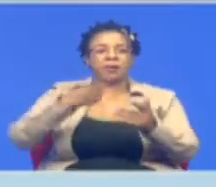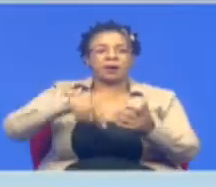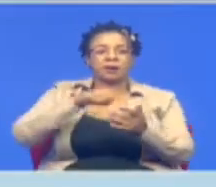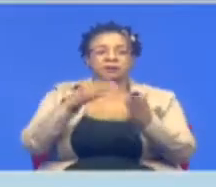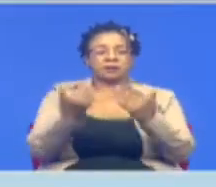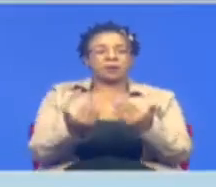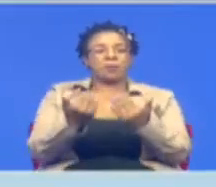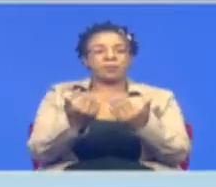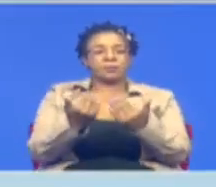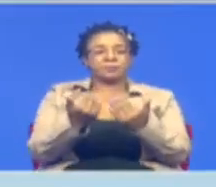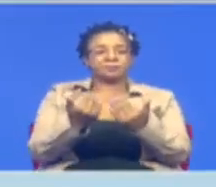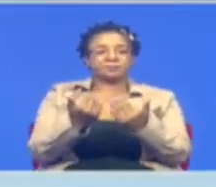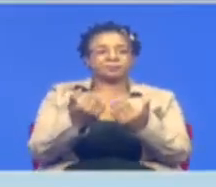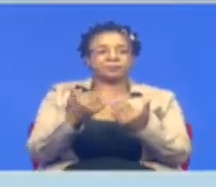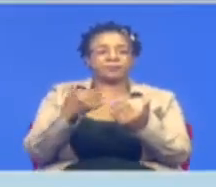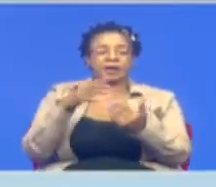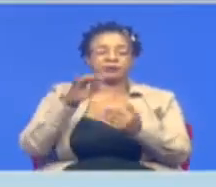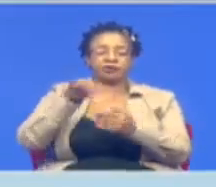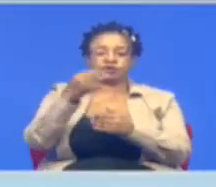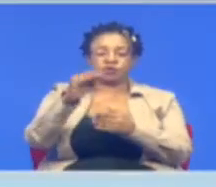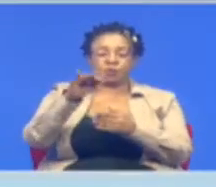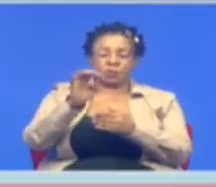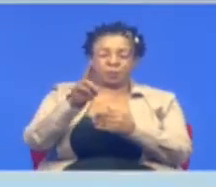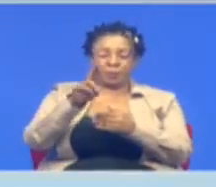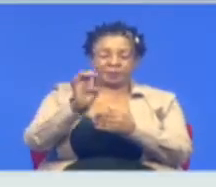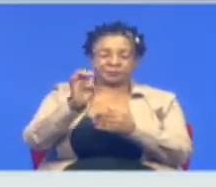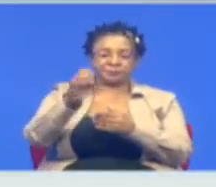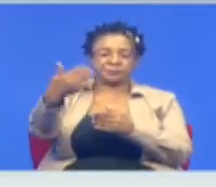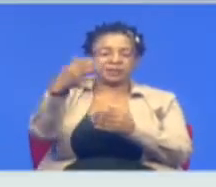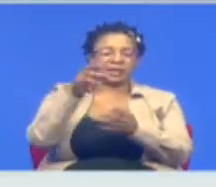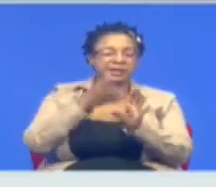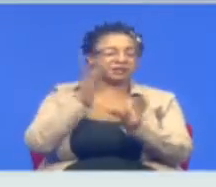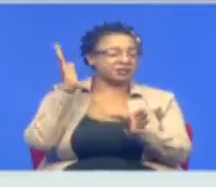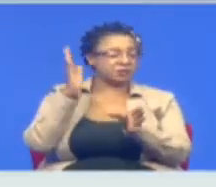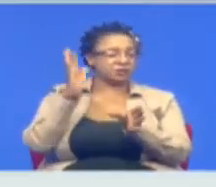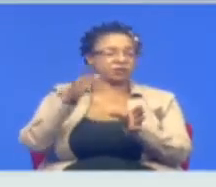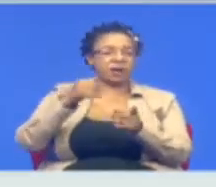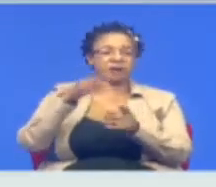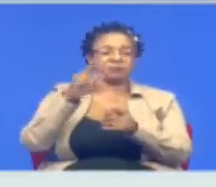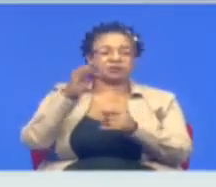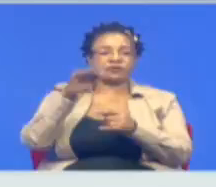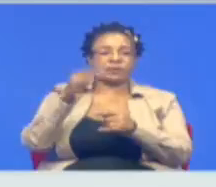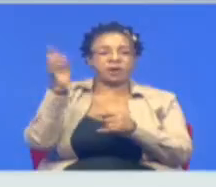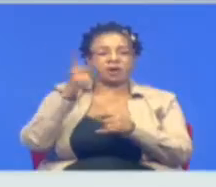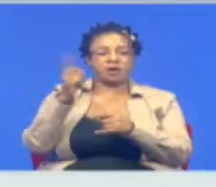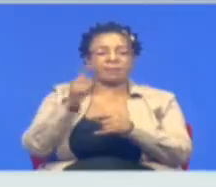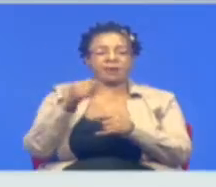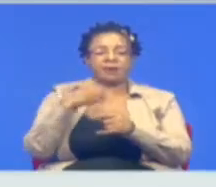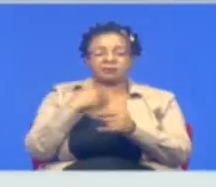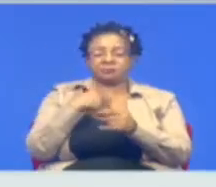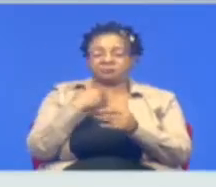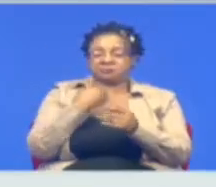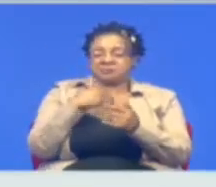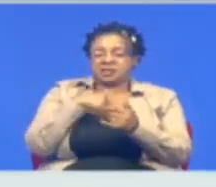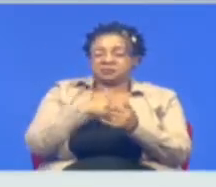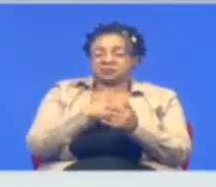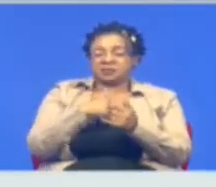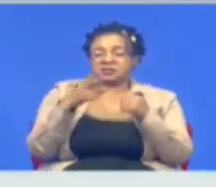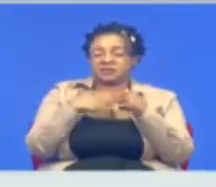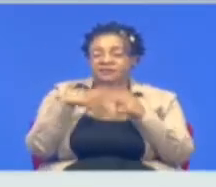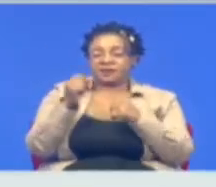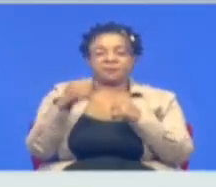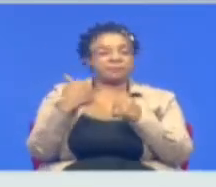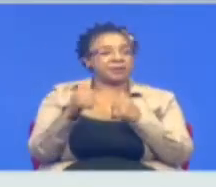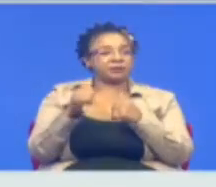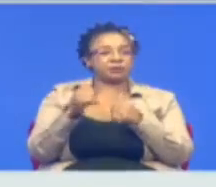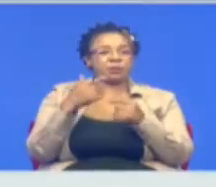Now, following John Cardinal Njue's resignation as Archbishop of Nairobi upon attaining the retirement age of 75, what does this